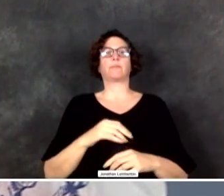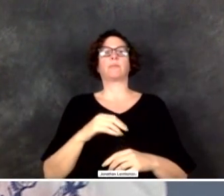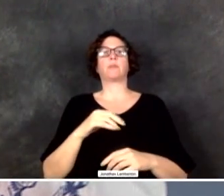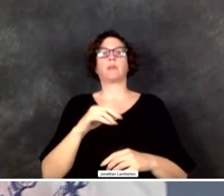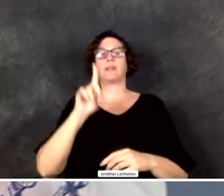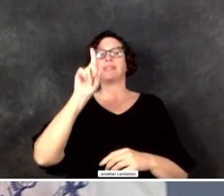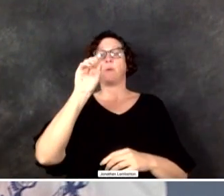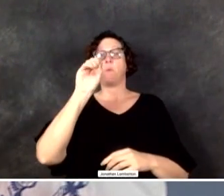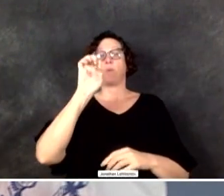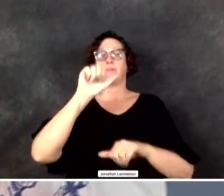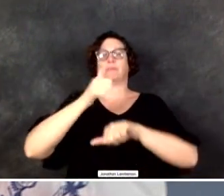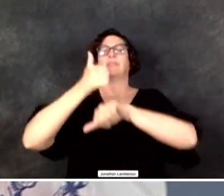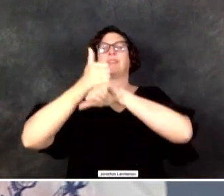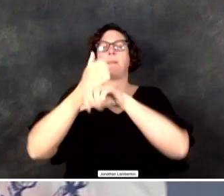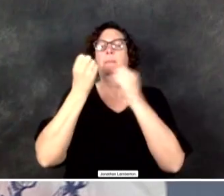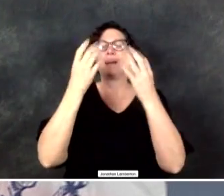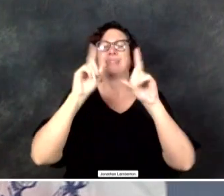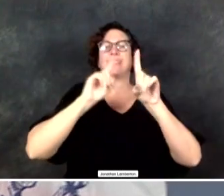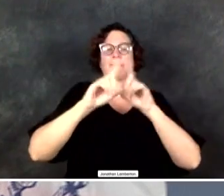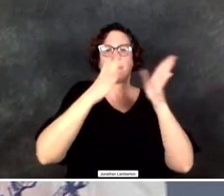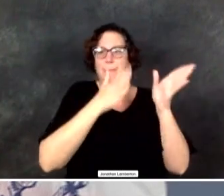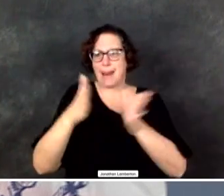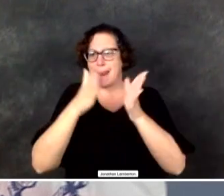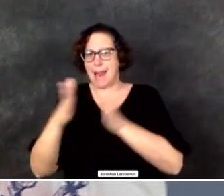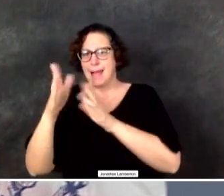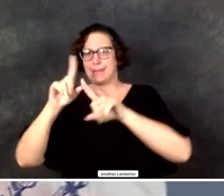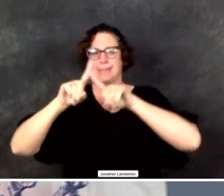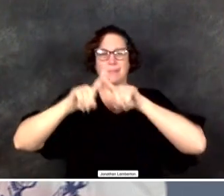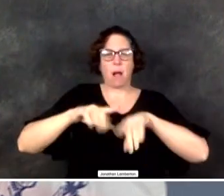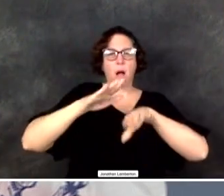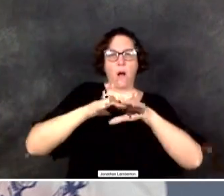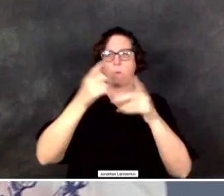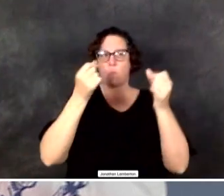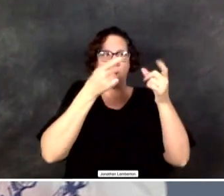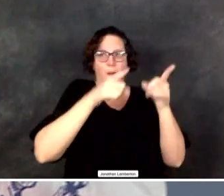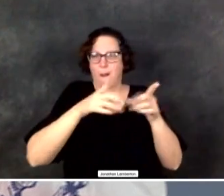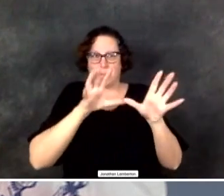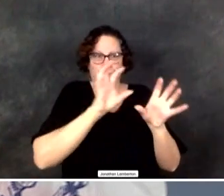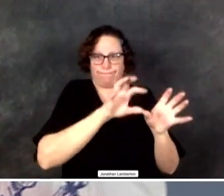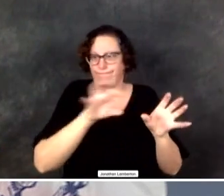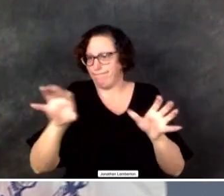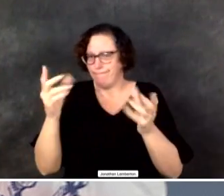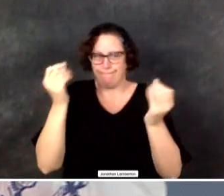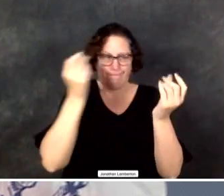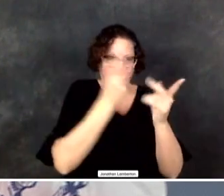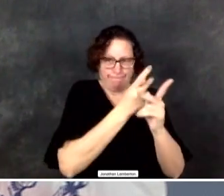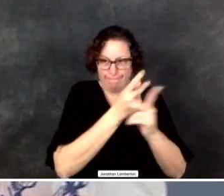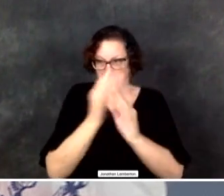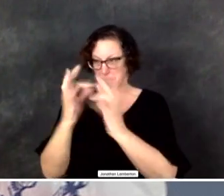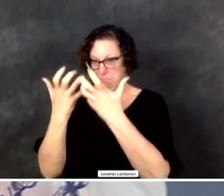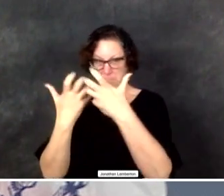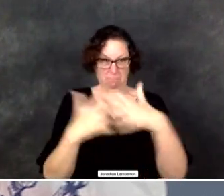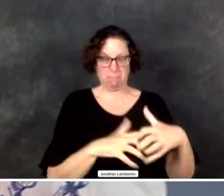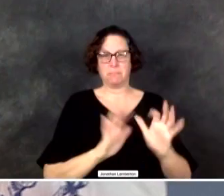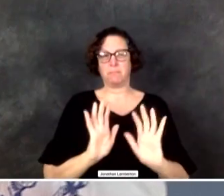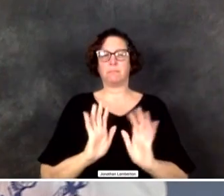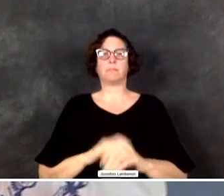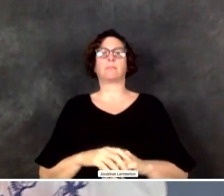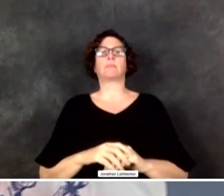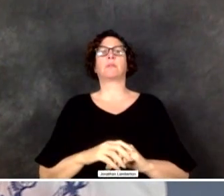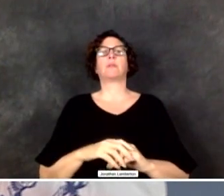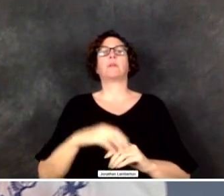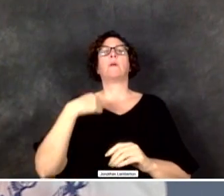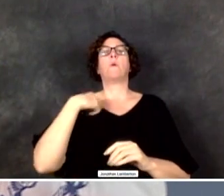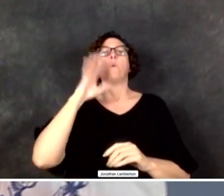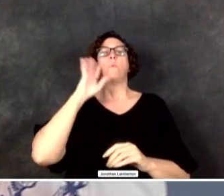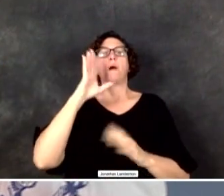goes. But the one thing that is certain is we can at least plan for the scheduled opening of school. We have to make